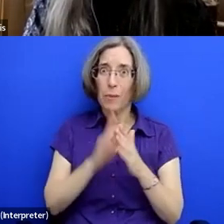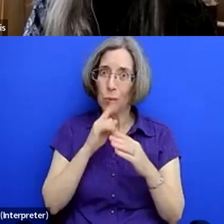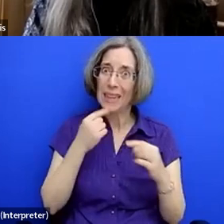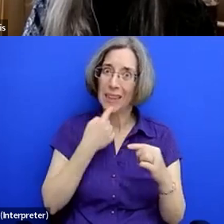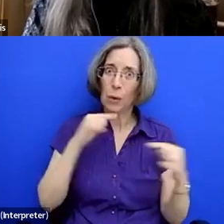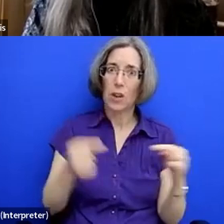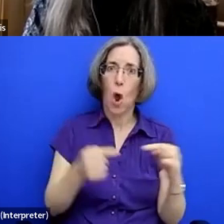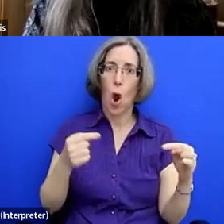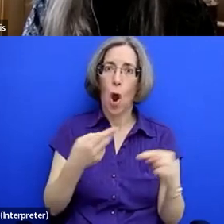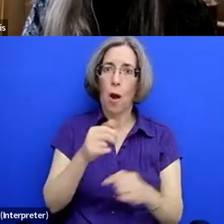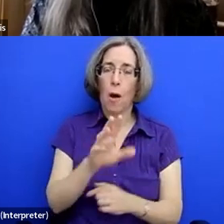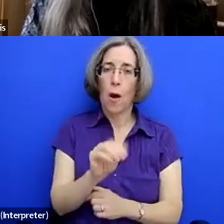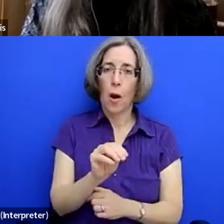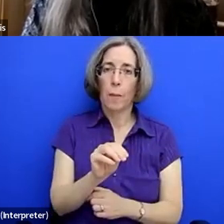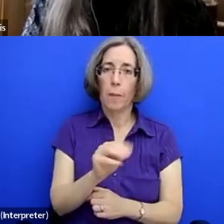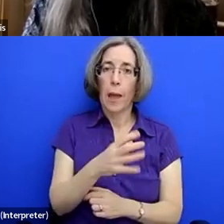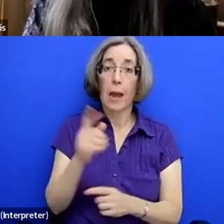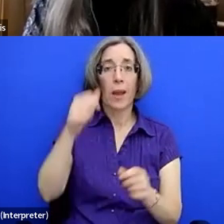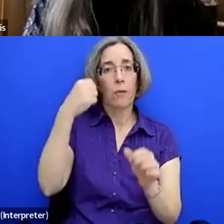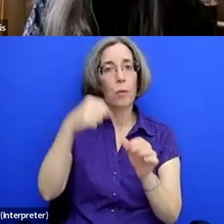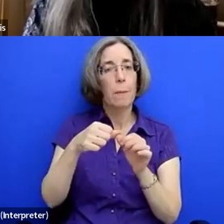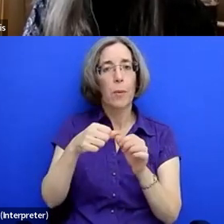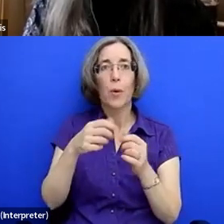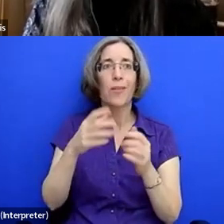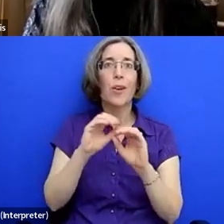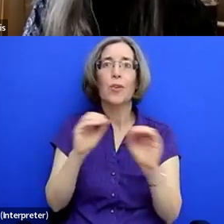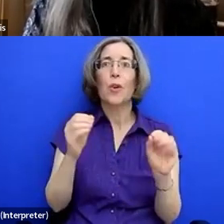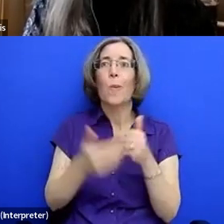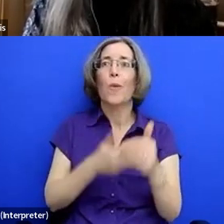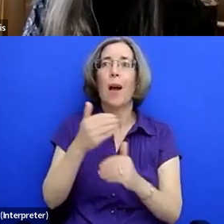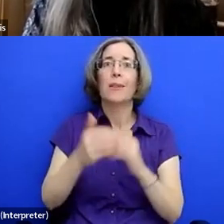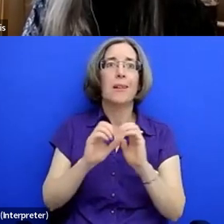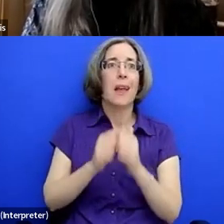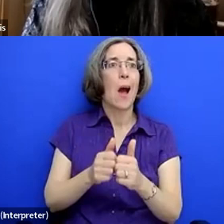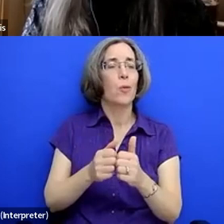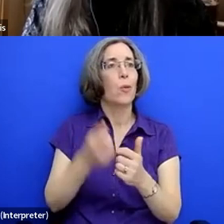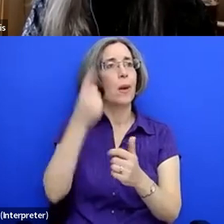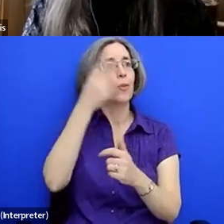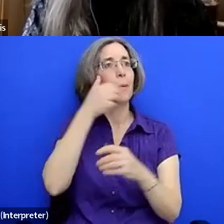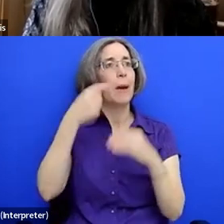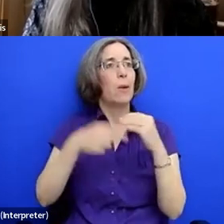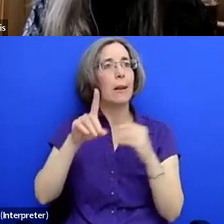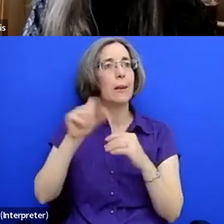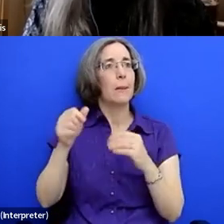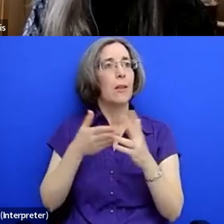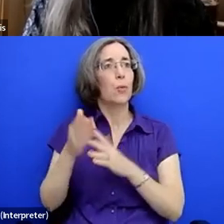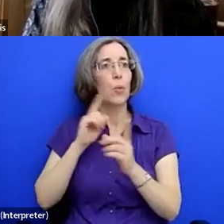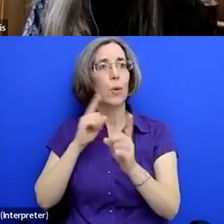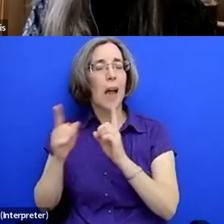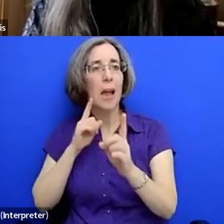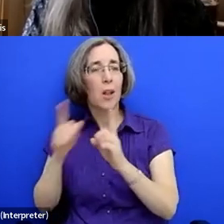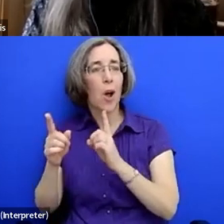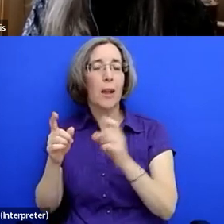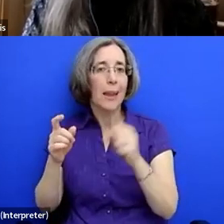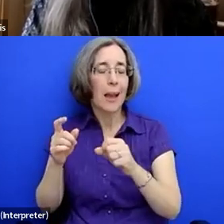to be mindful that there is a process by which we can get to a better understanding of disability through dialogue. But as